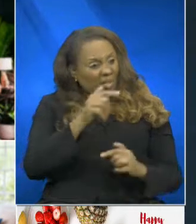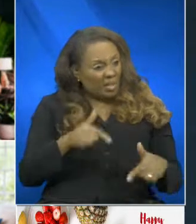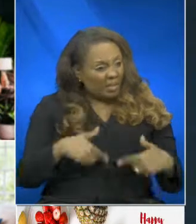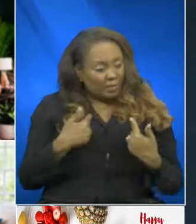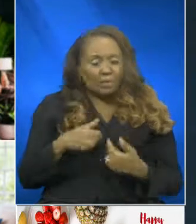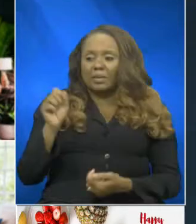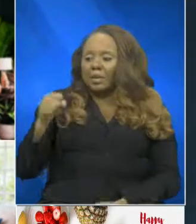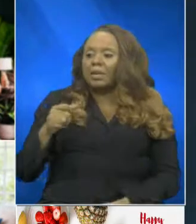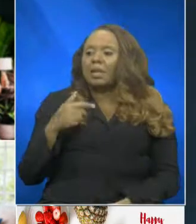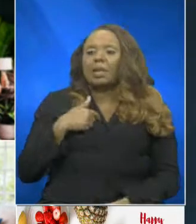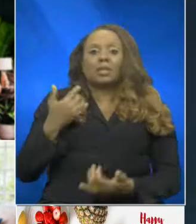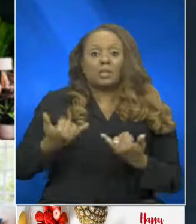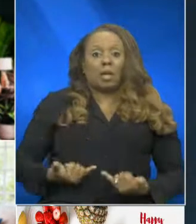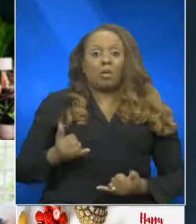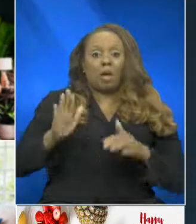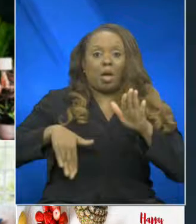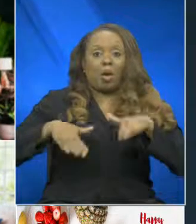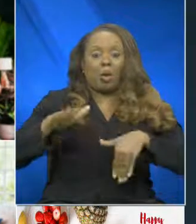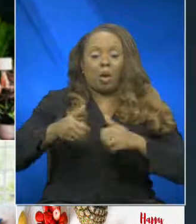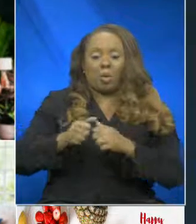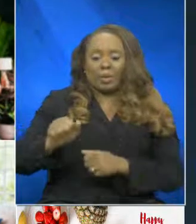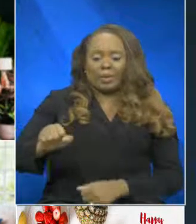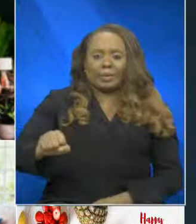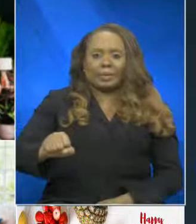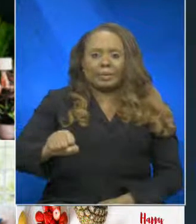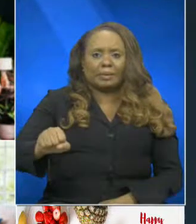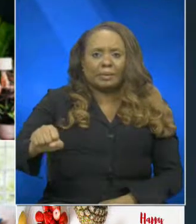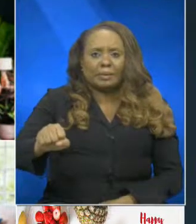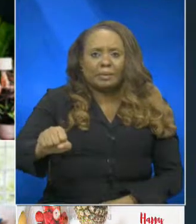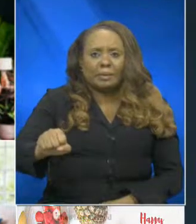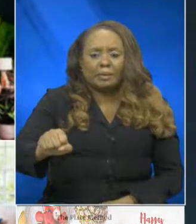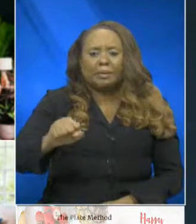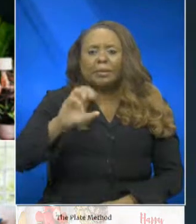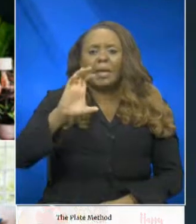with a cane, but the fact is that I'm